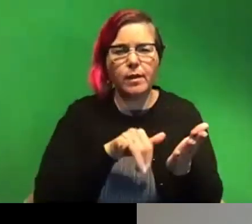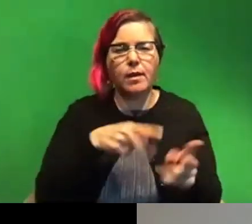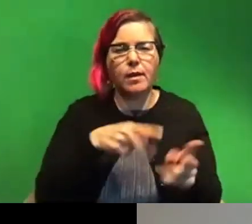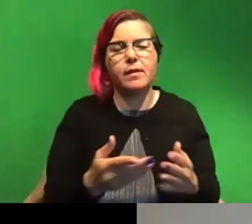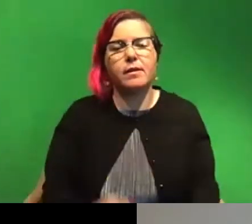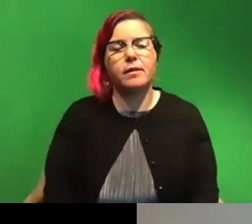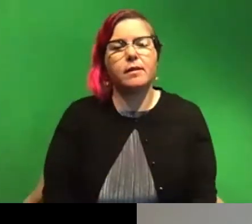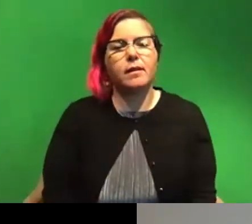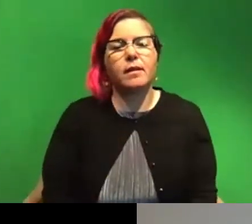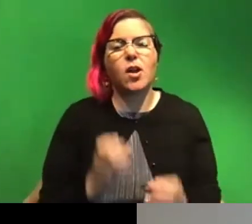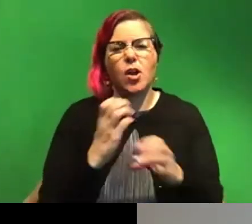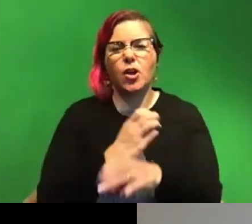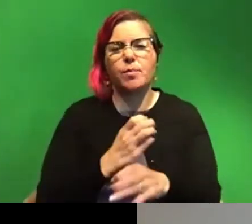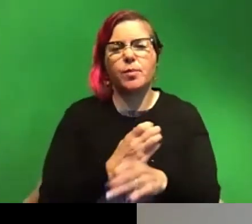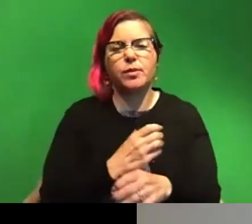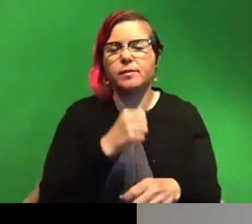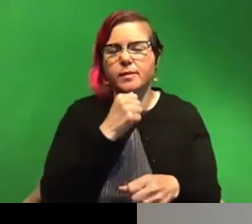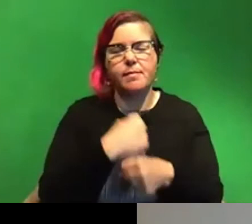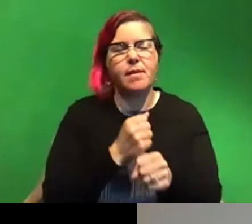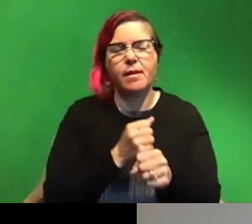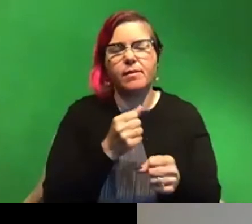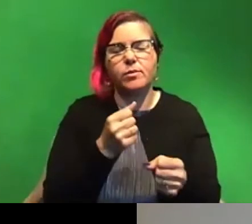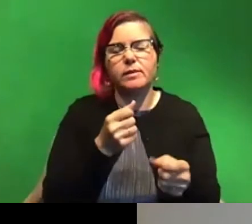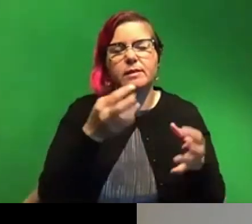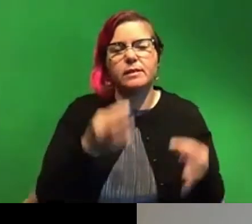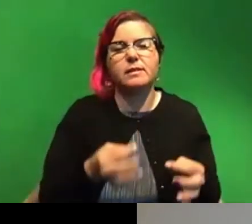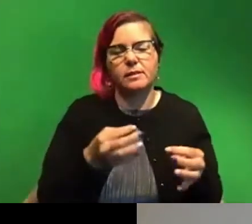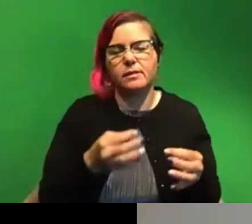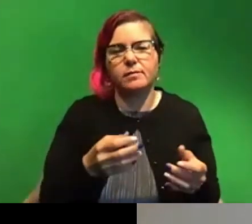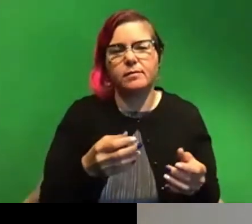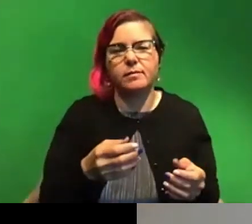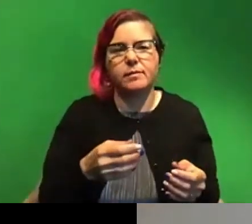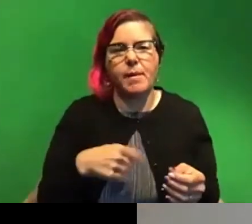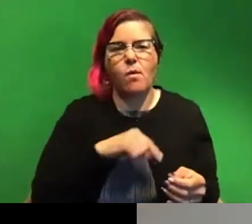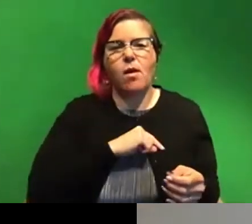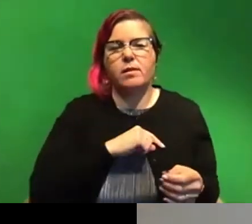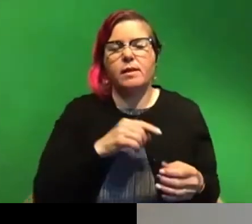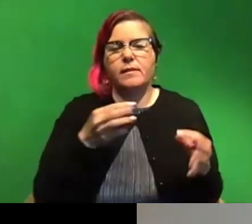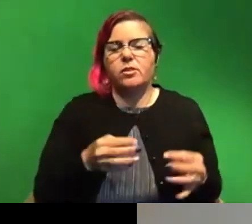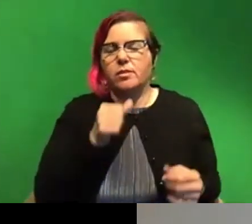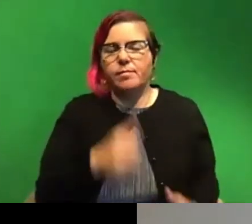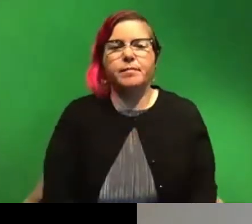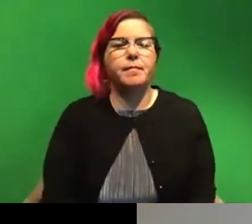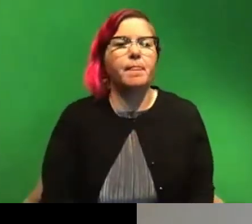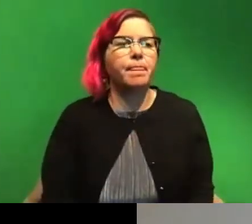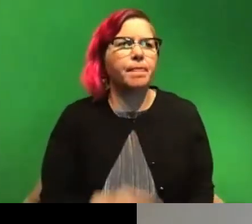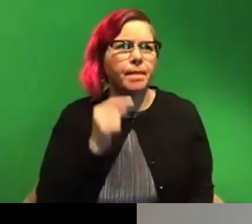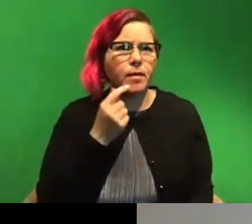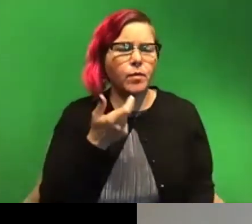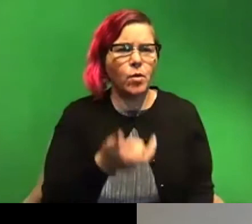a computer just doesn't make that qualitative decision like we were talking about before. Absolutely. Cool. Have you watched, this